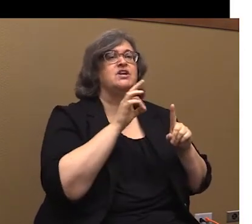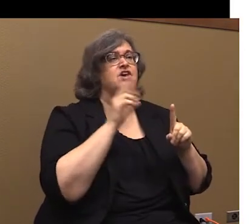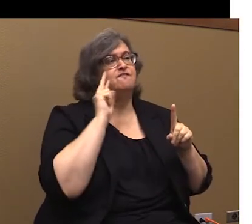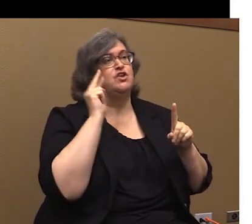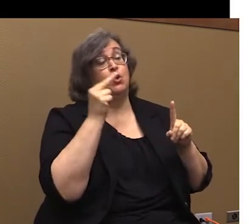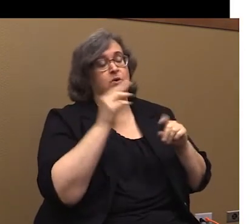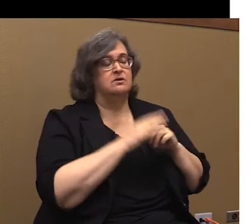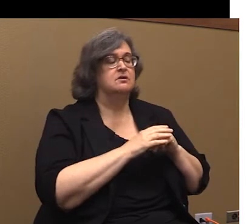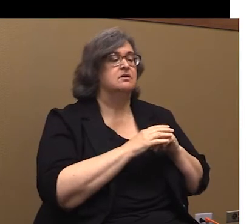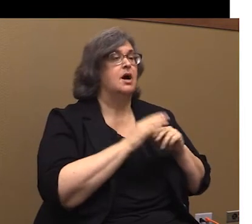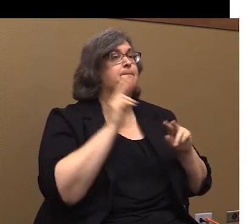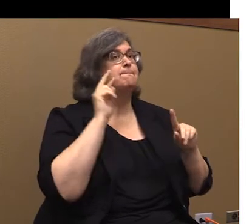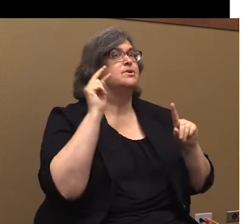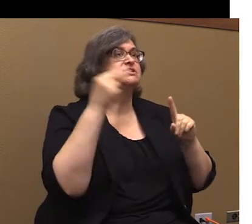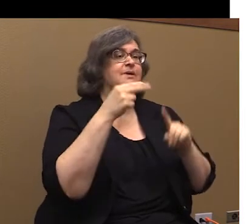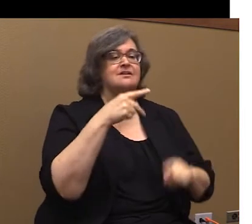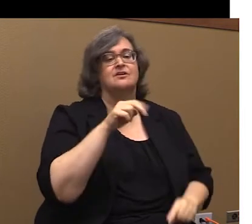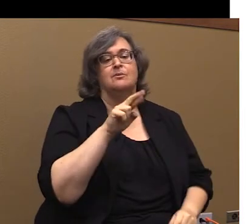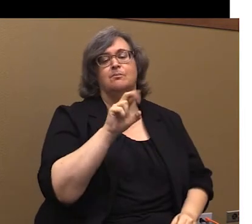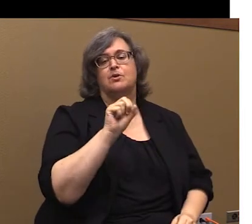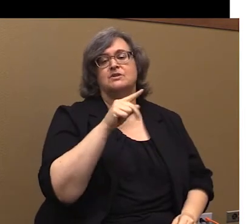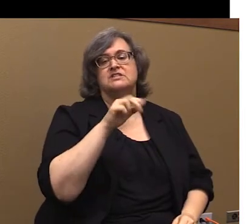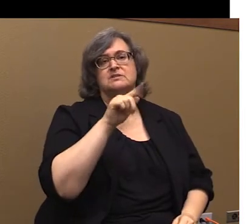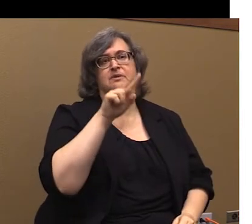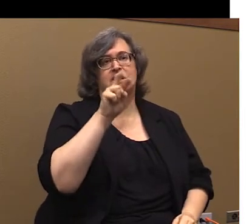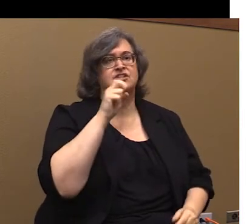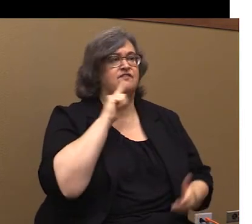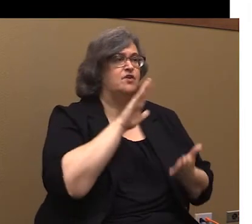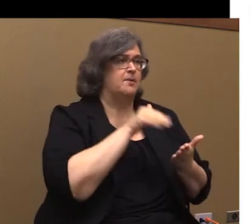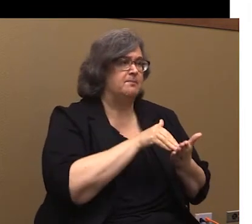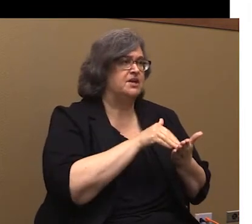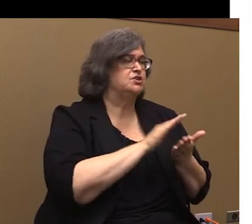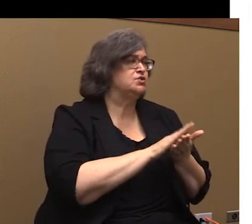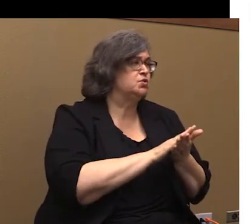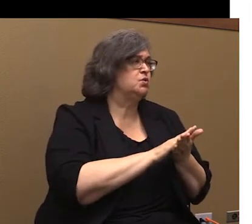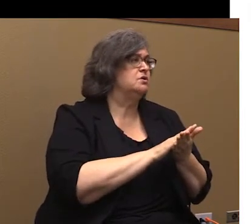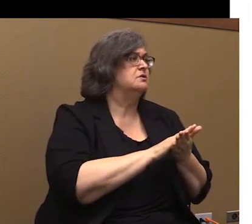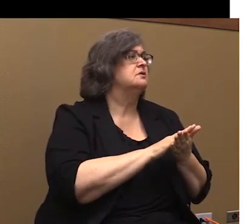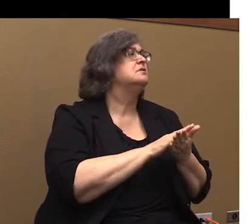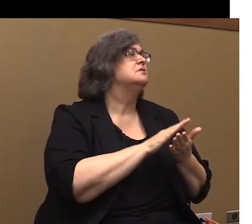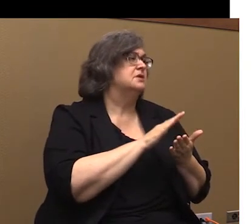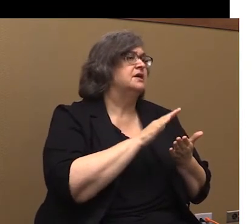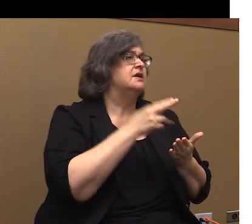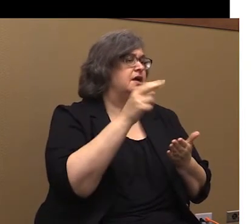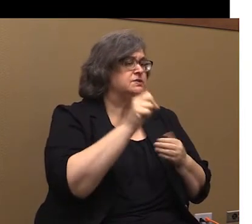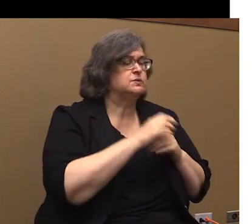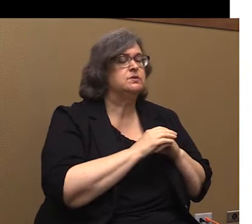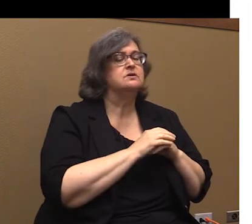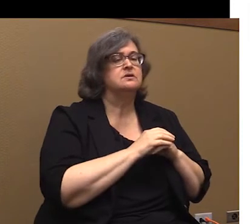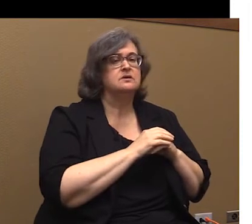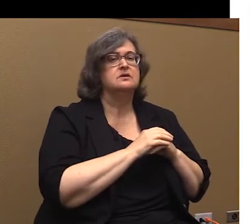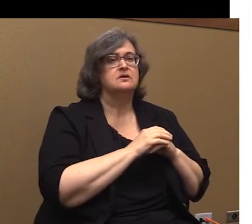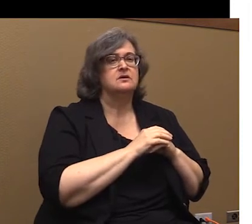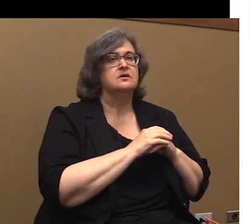view kinds of lessons. In elementary, they might call it point of view, perspective